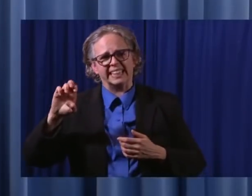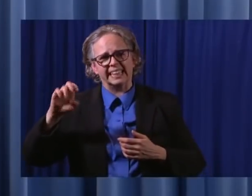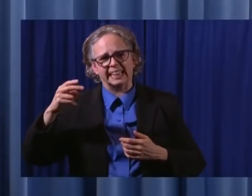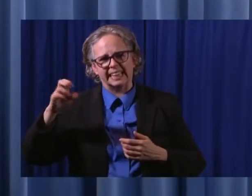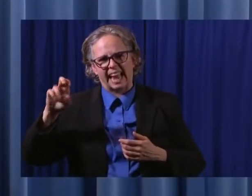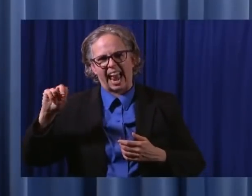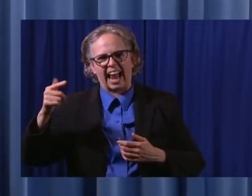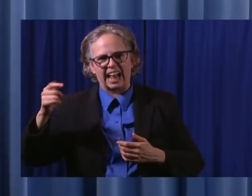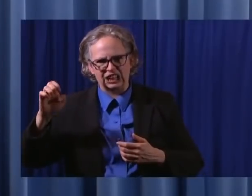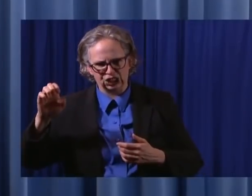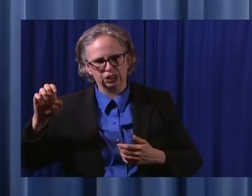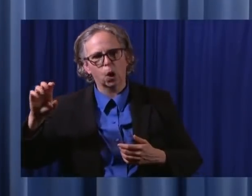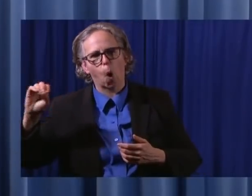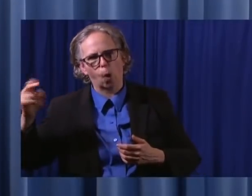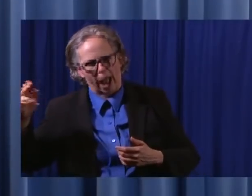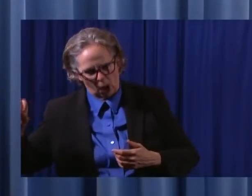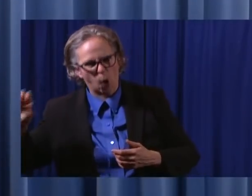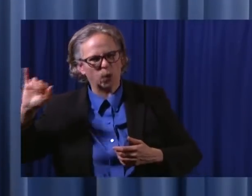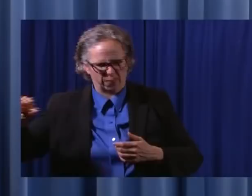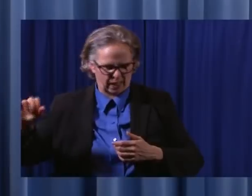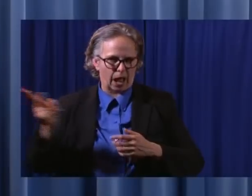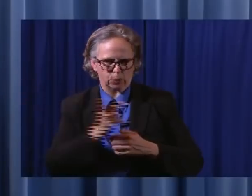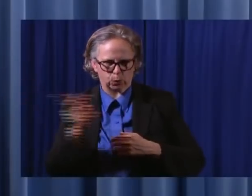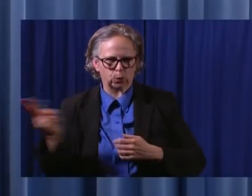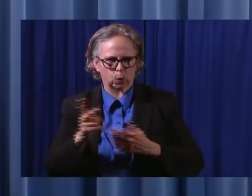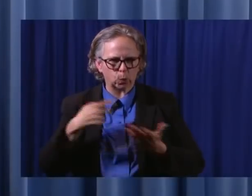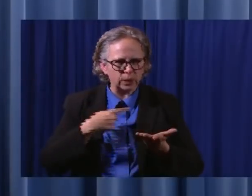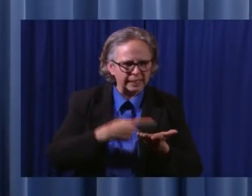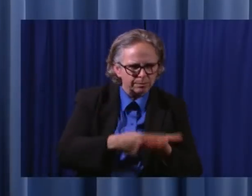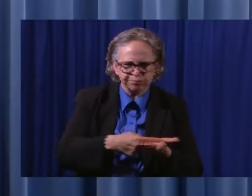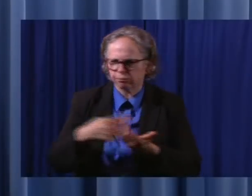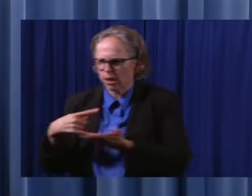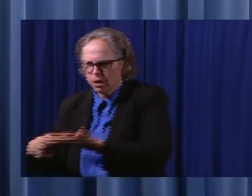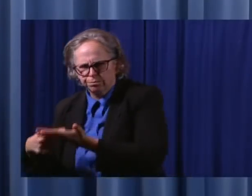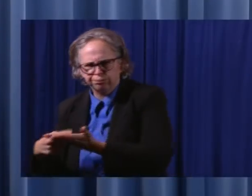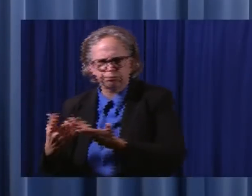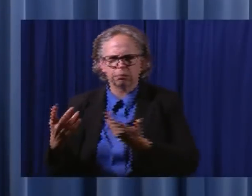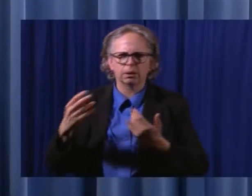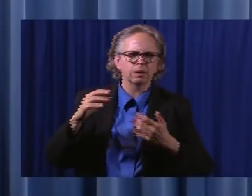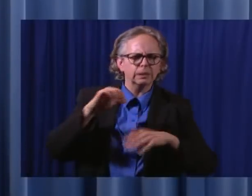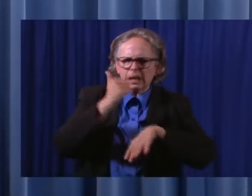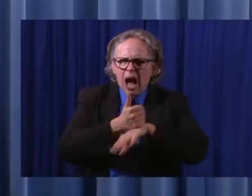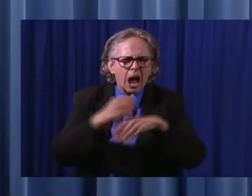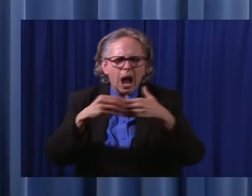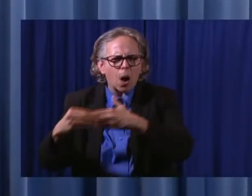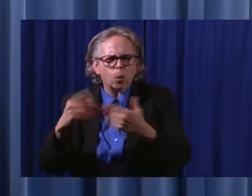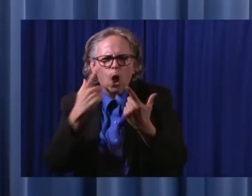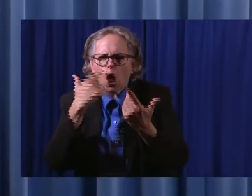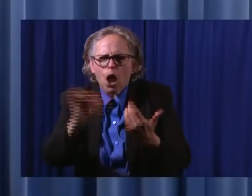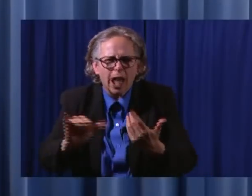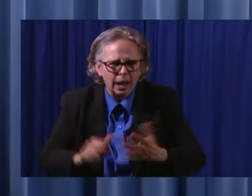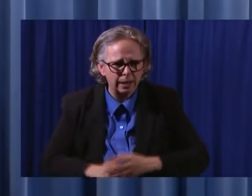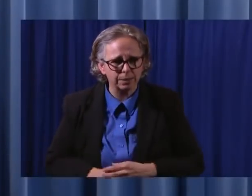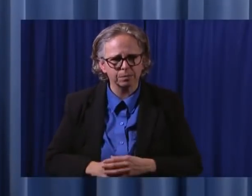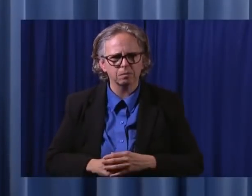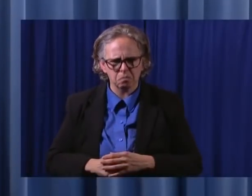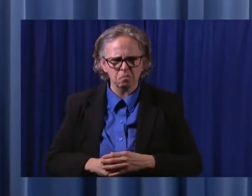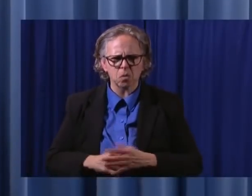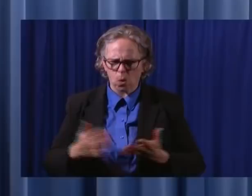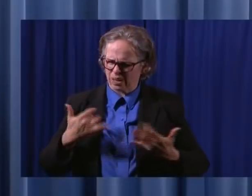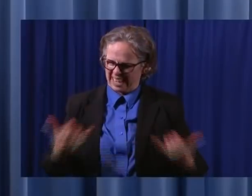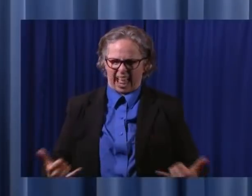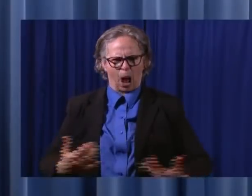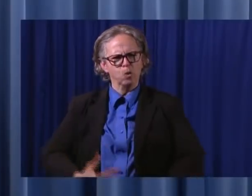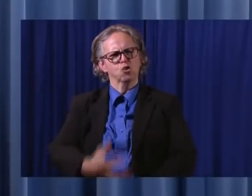Ohio Healthcare Association, and the Ohio Medical Directors Association. We're confident that our approach provides each facility